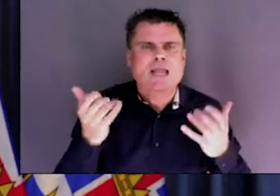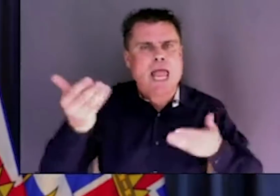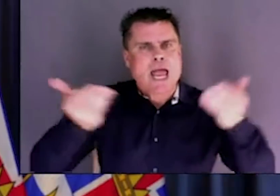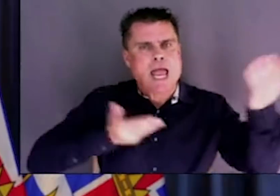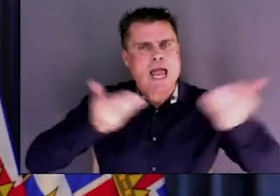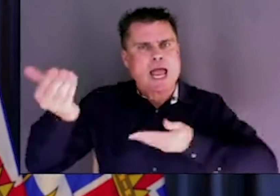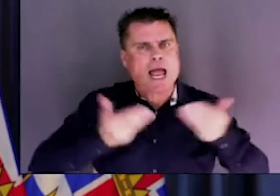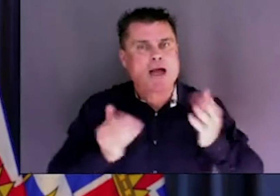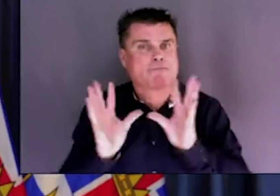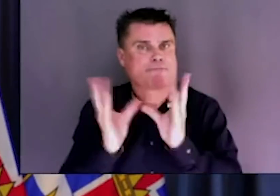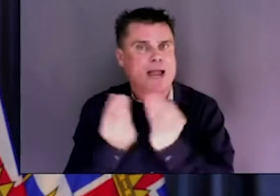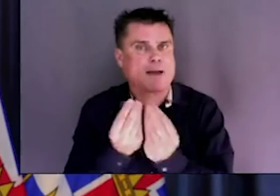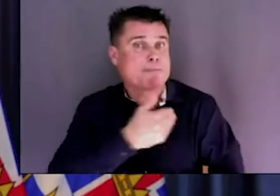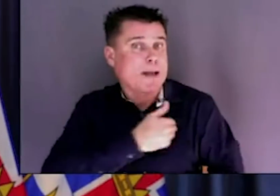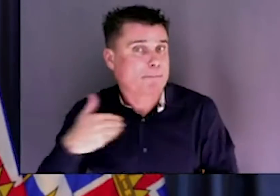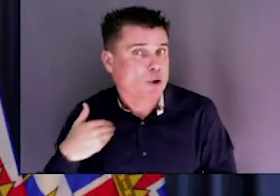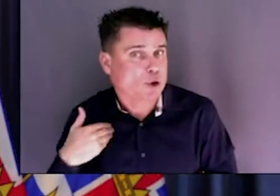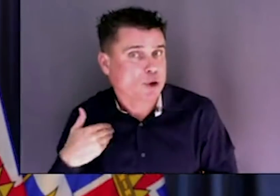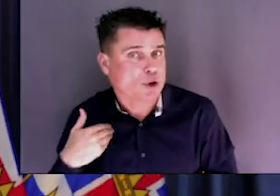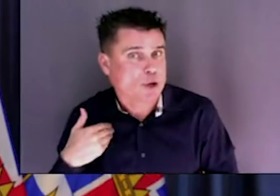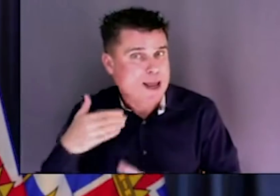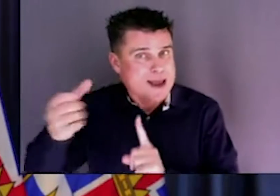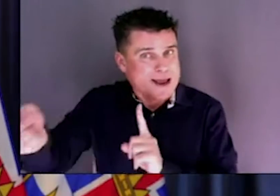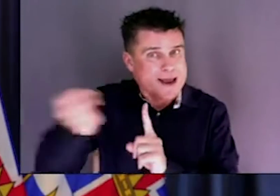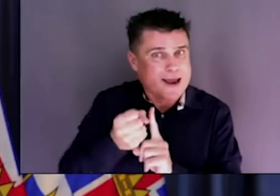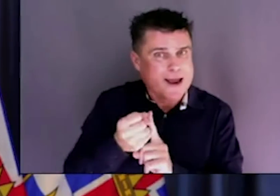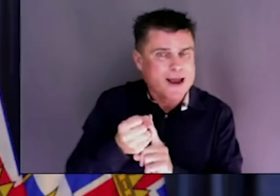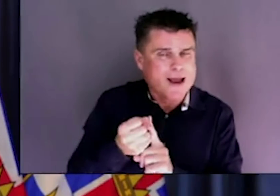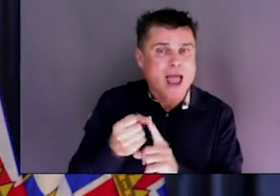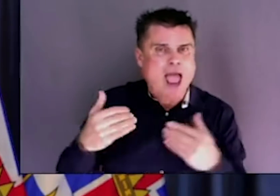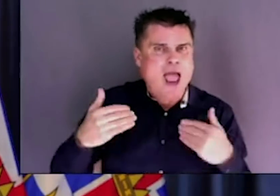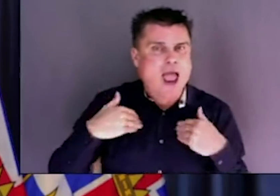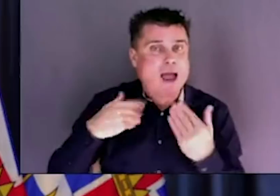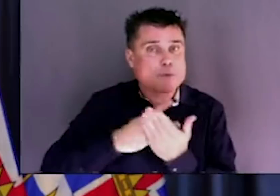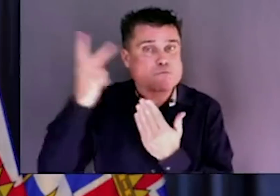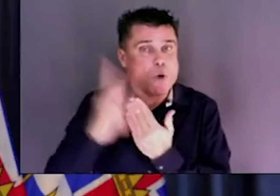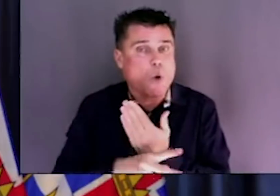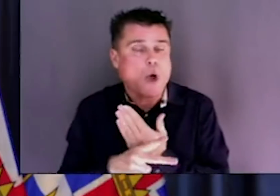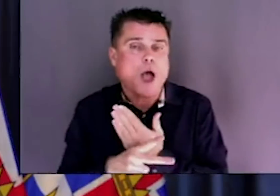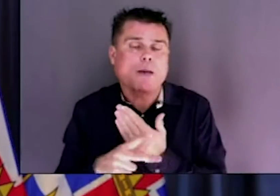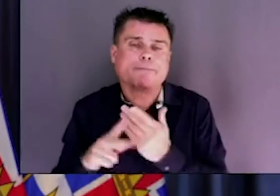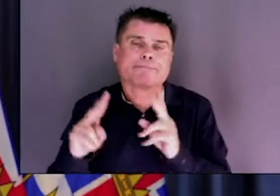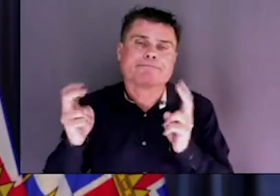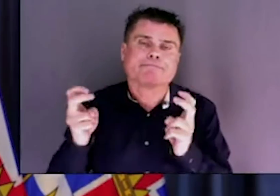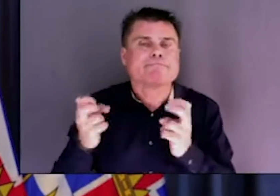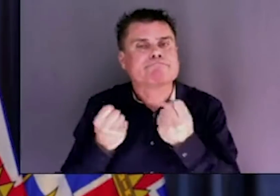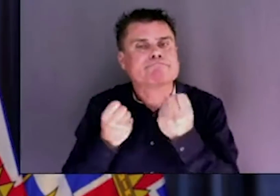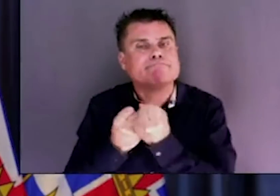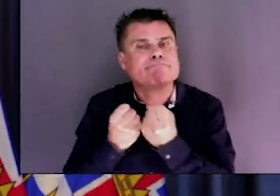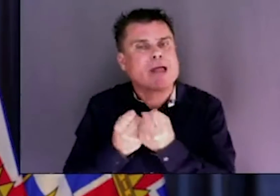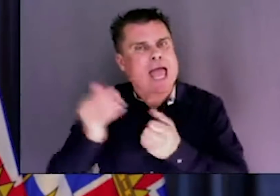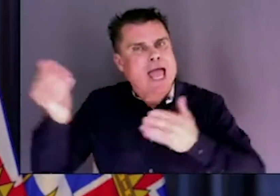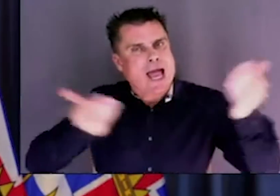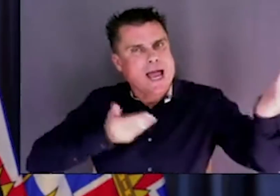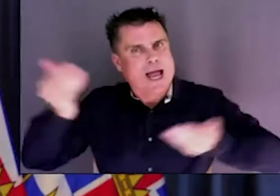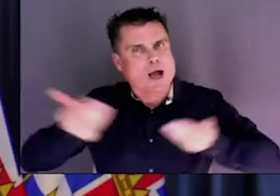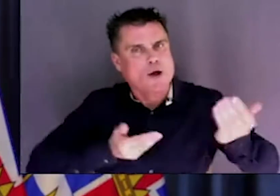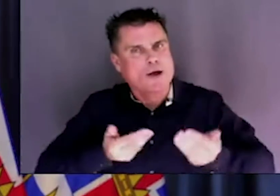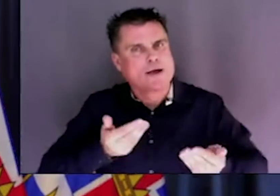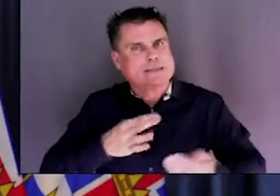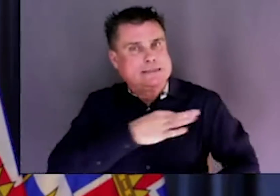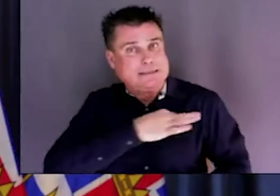healthcare workers. Can you tell us where that program is at, or when you expect you will be ruled? Give us a status update. Well, again, I